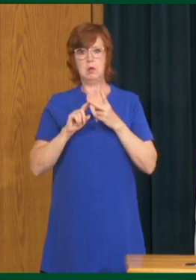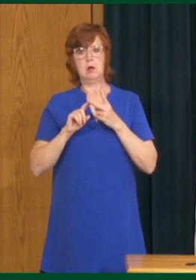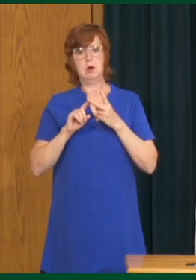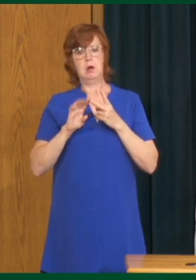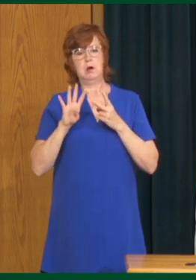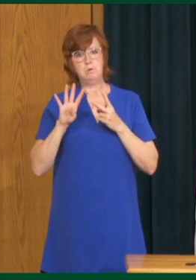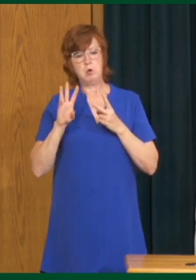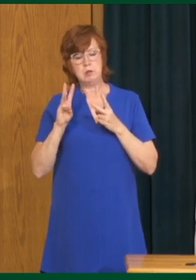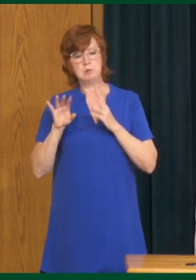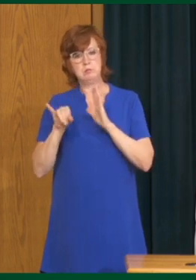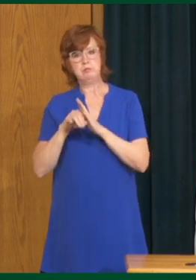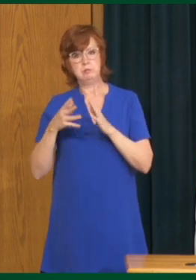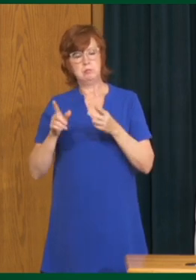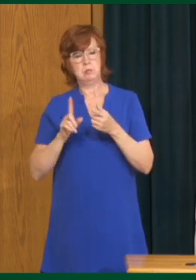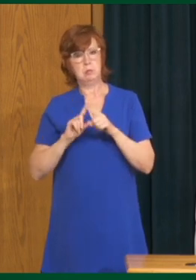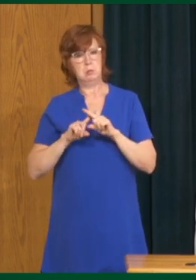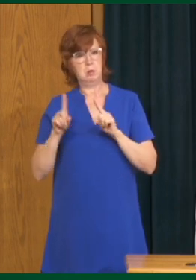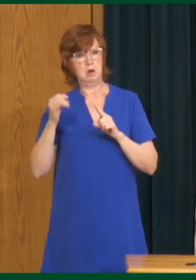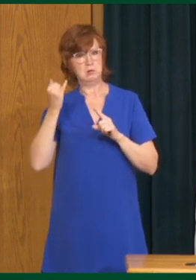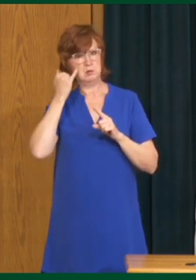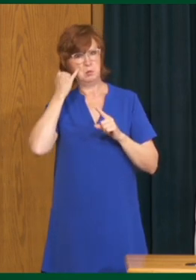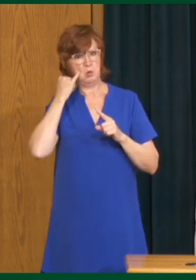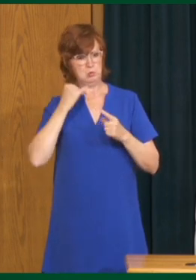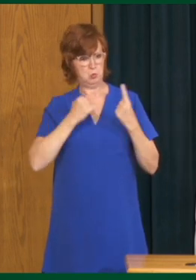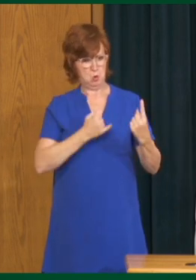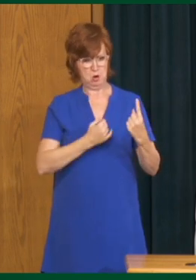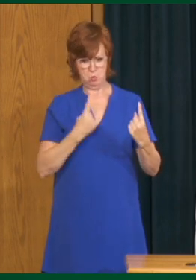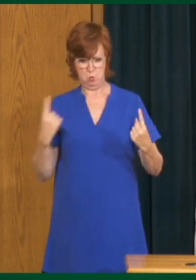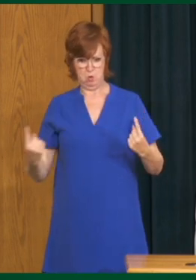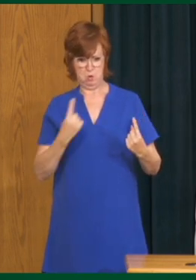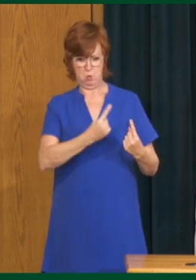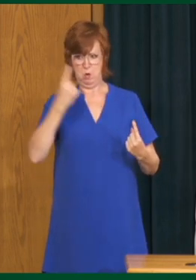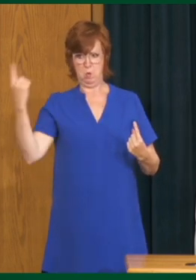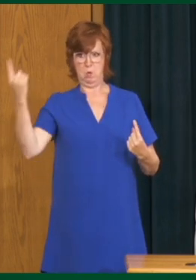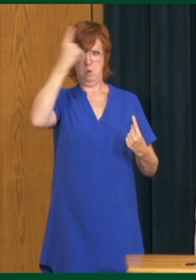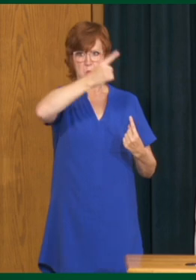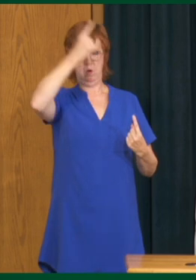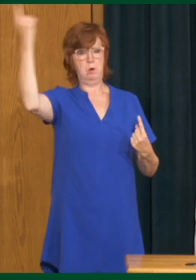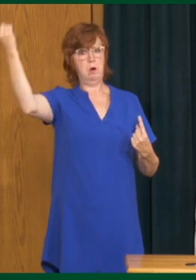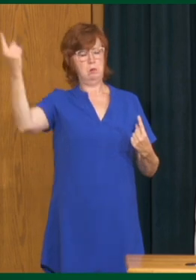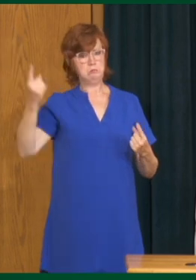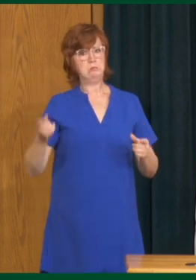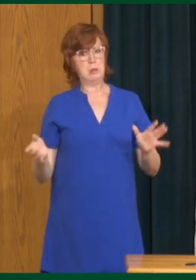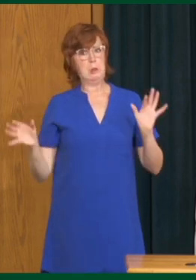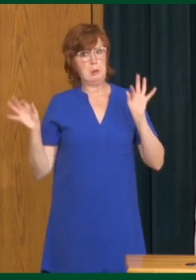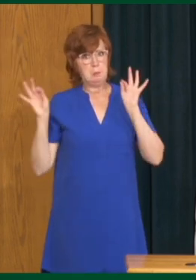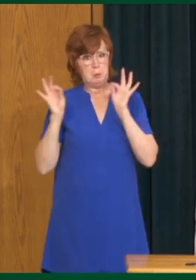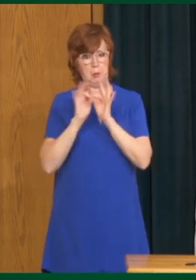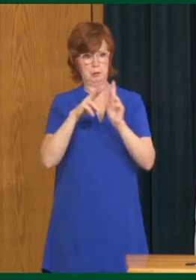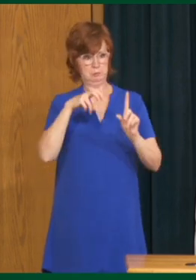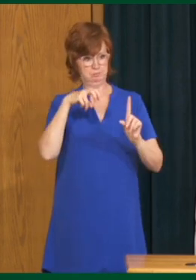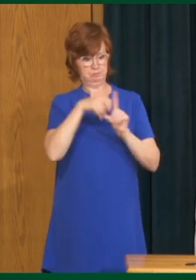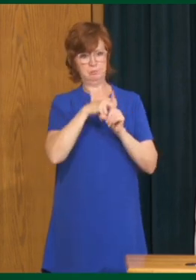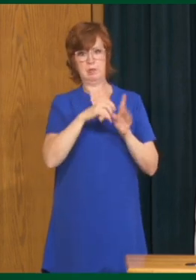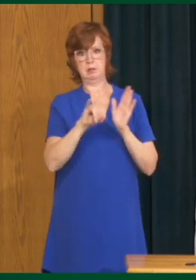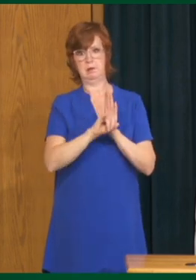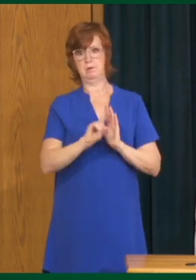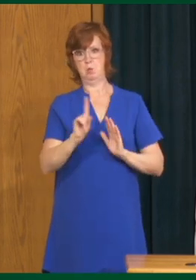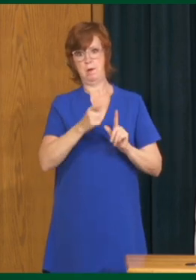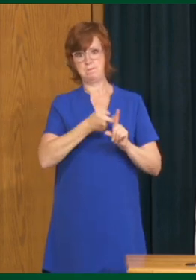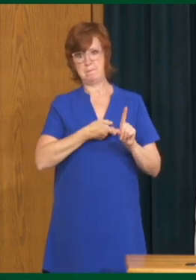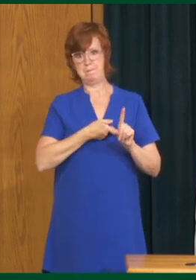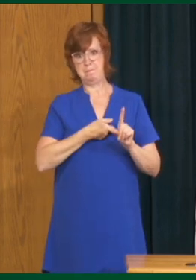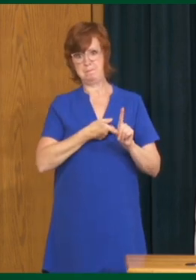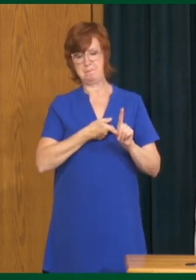other individuals. Case content investigation needs to conclude. We need to understand further chains of transmission. And if we continue